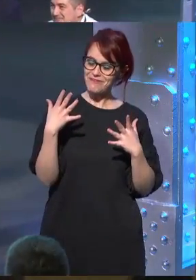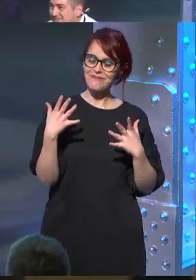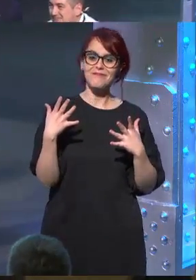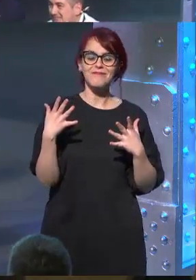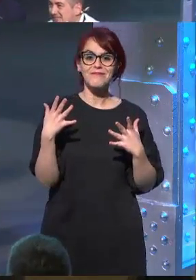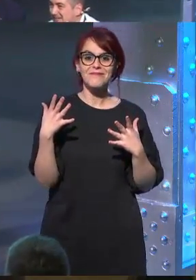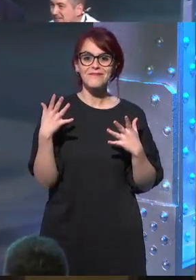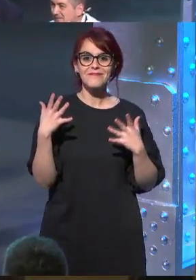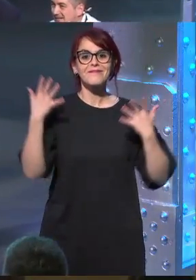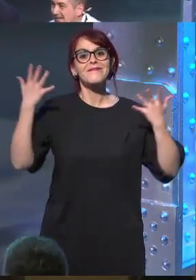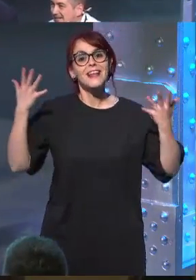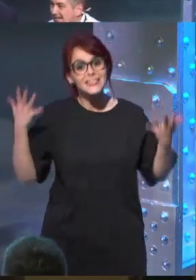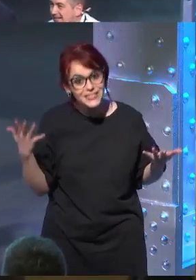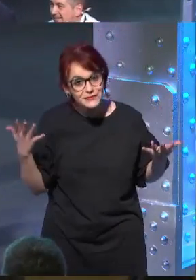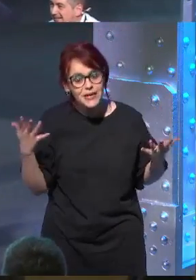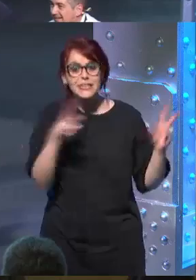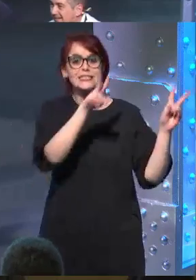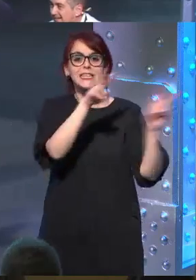siesta.